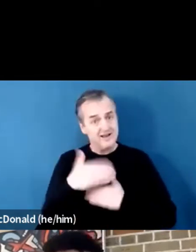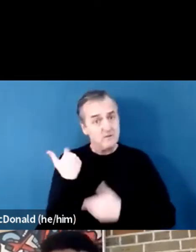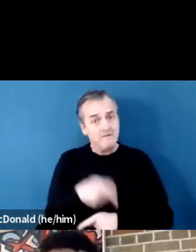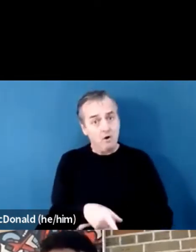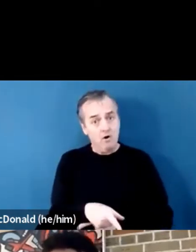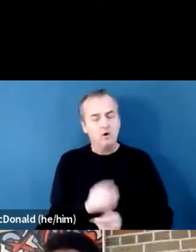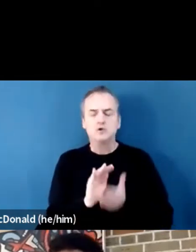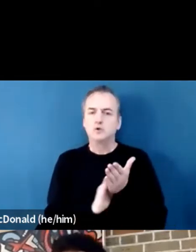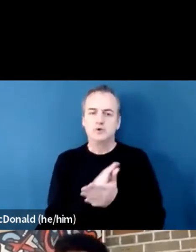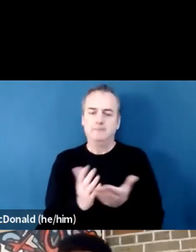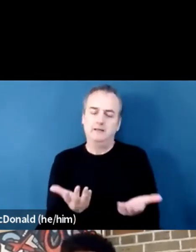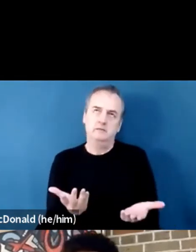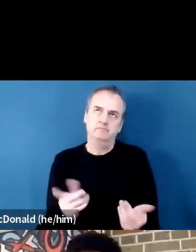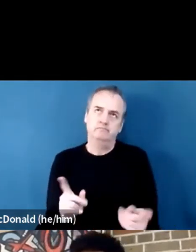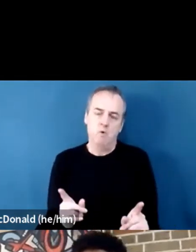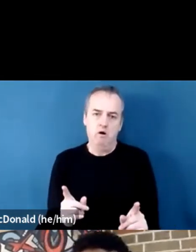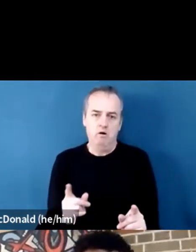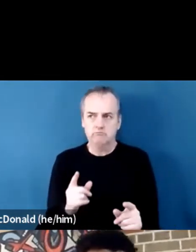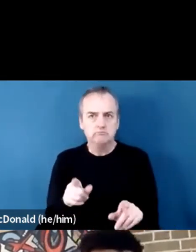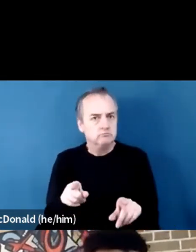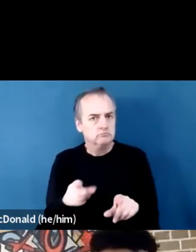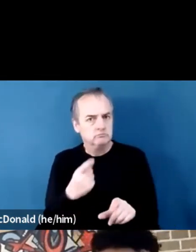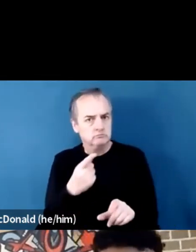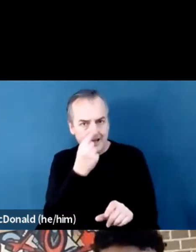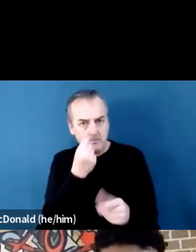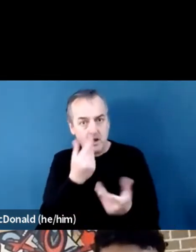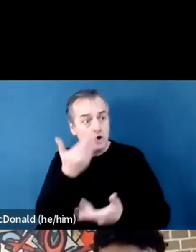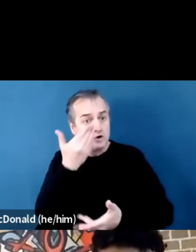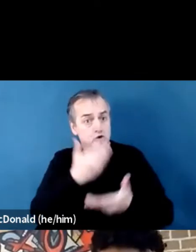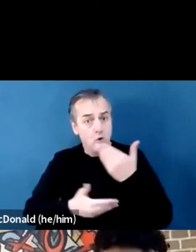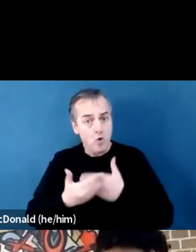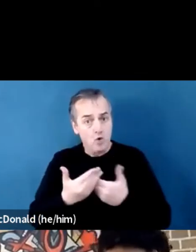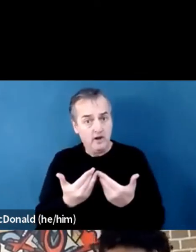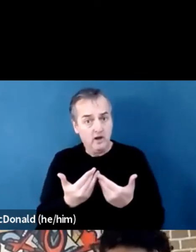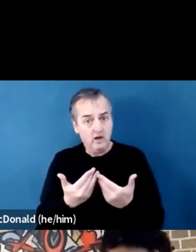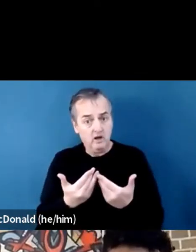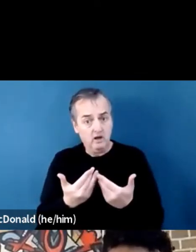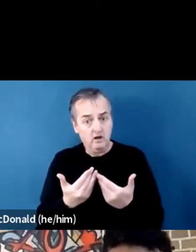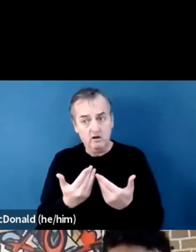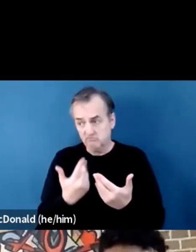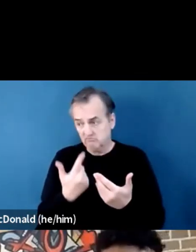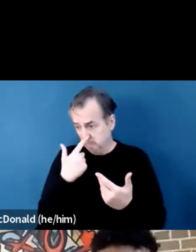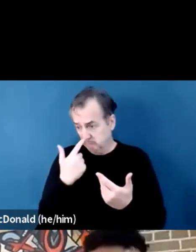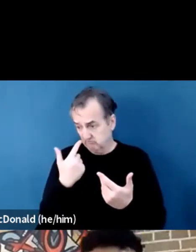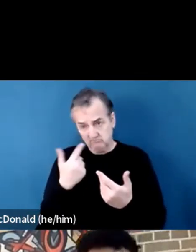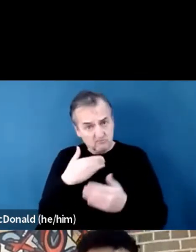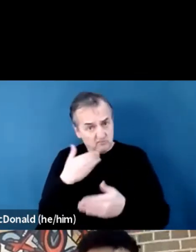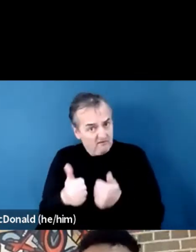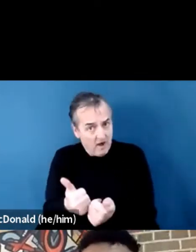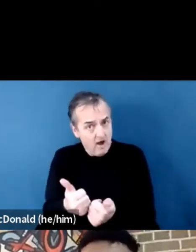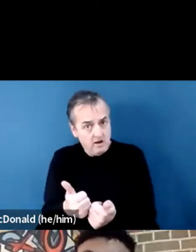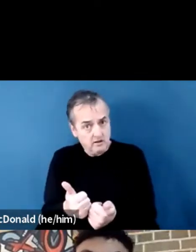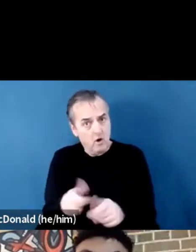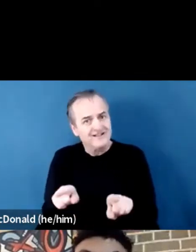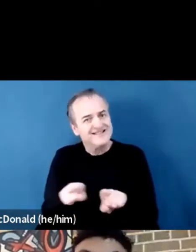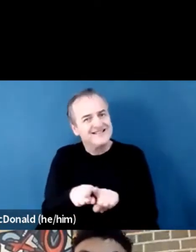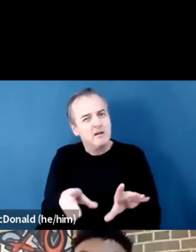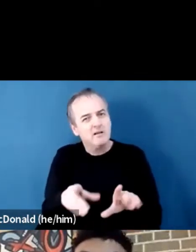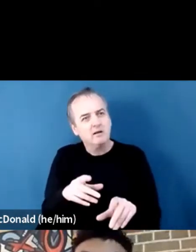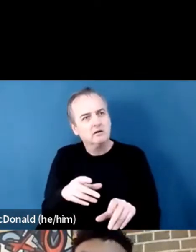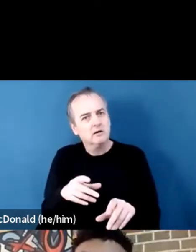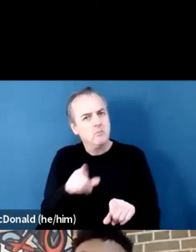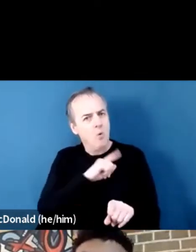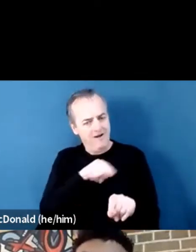mean that it can't be a kind of story of the week procedural show. It can, but why